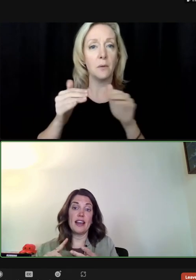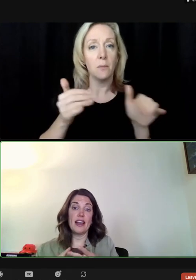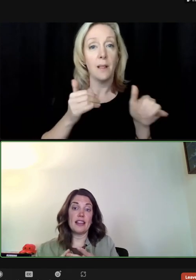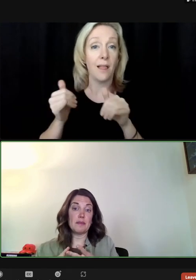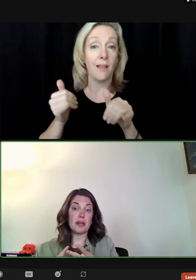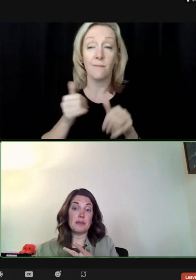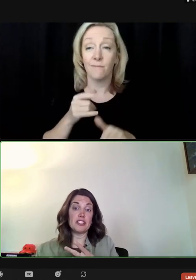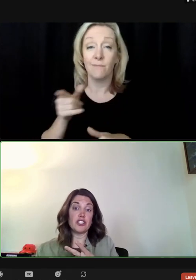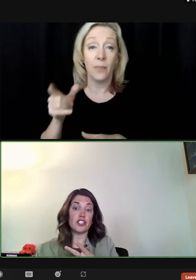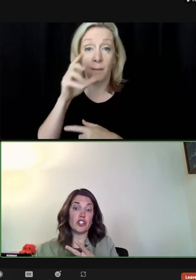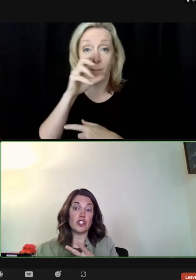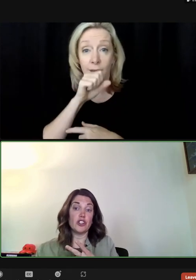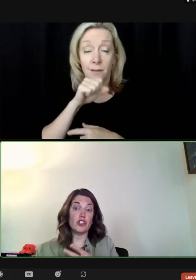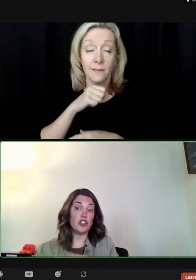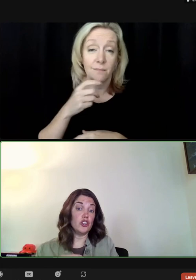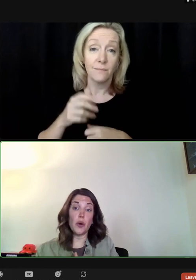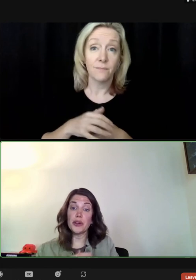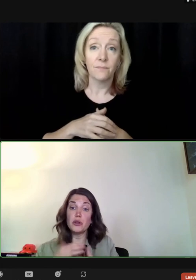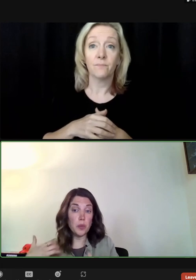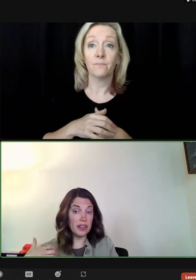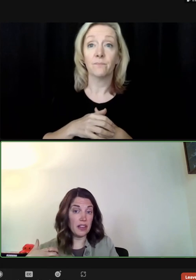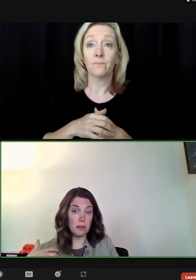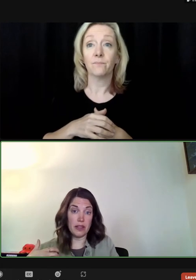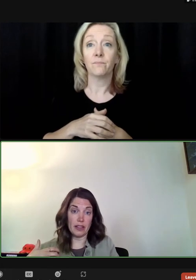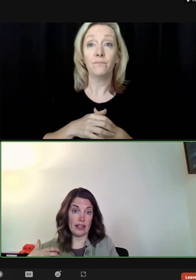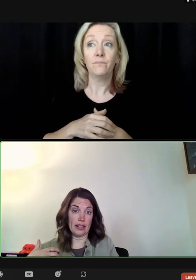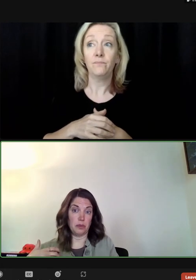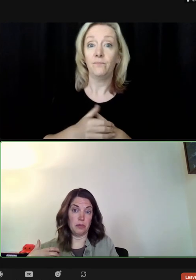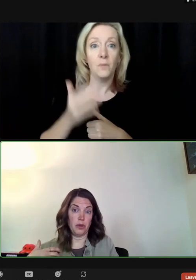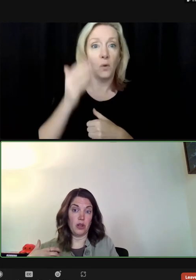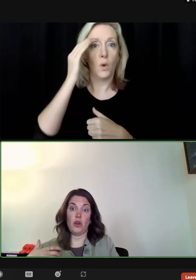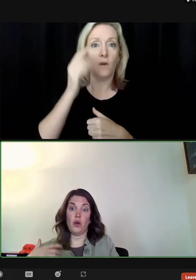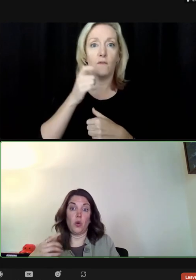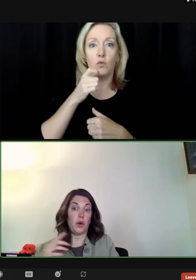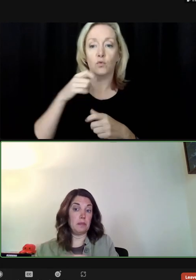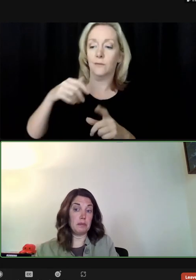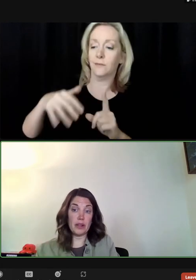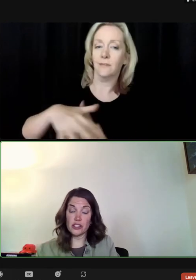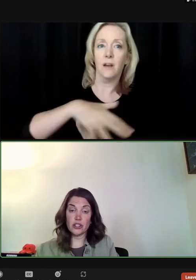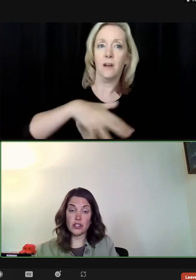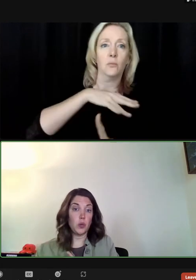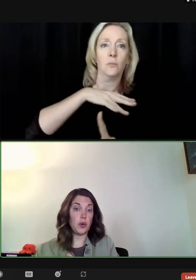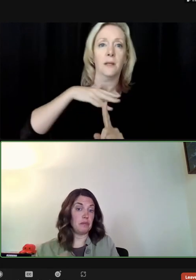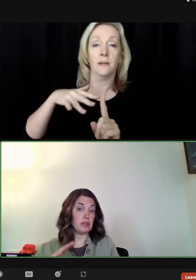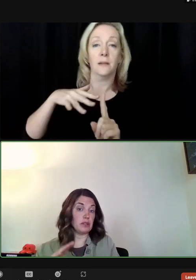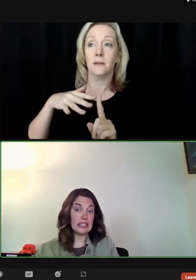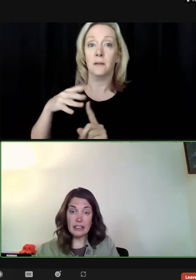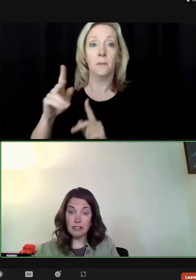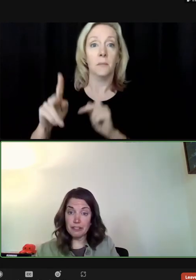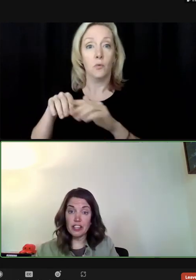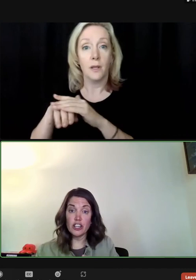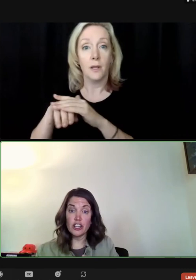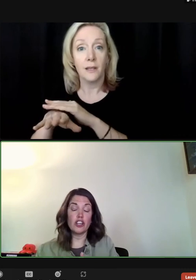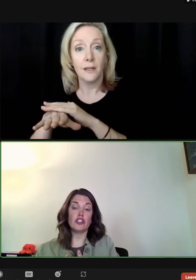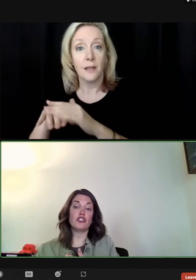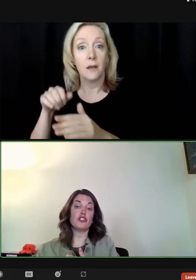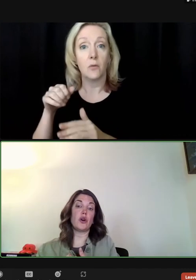that. They might miss knowing who's with them in the classroom, when people enter, when people